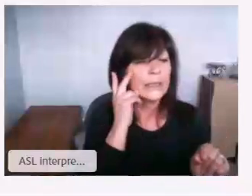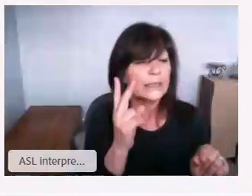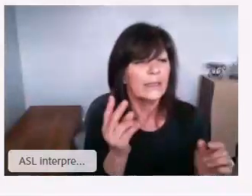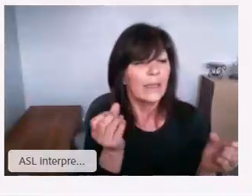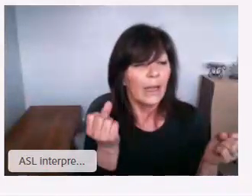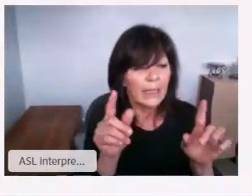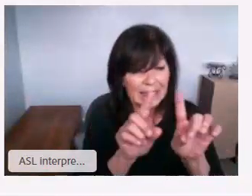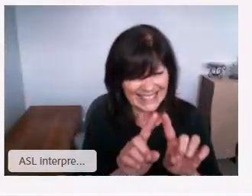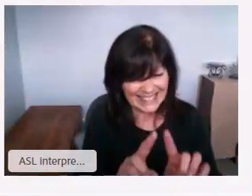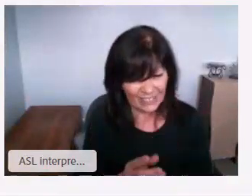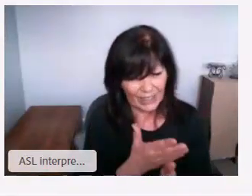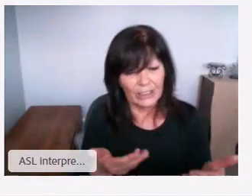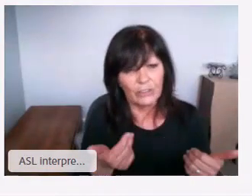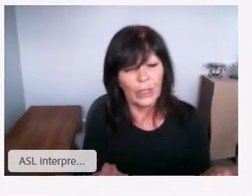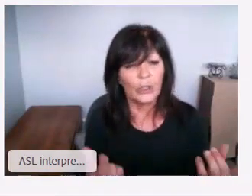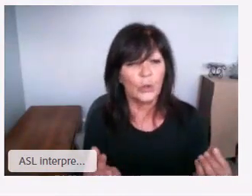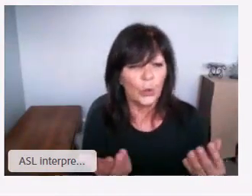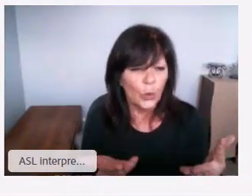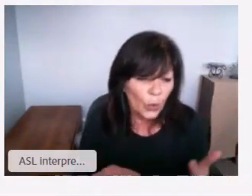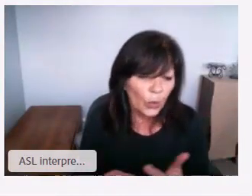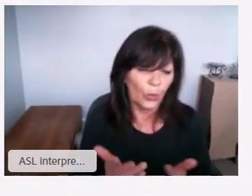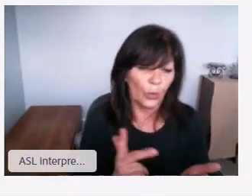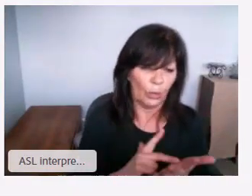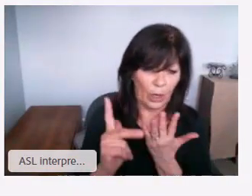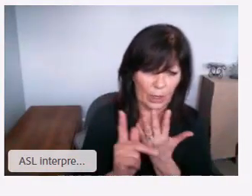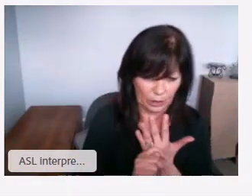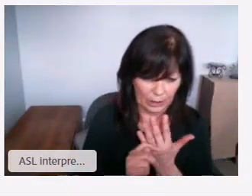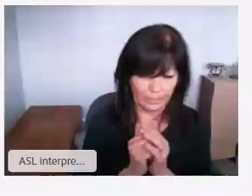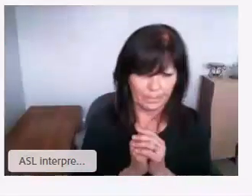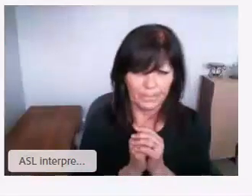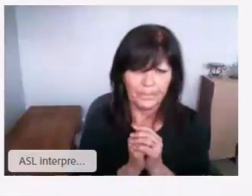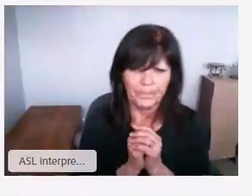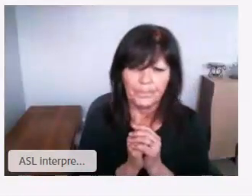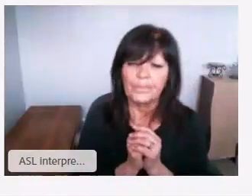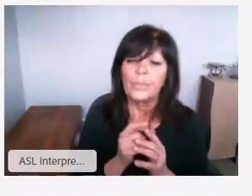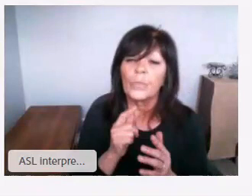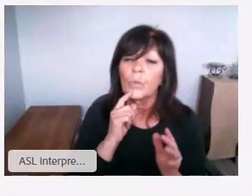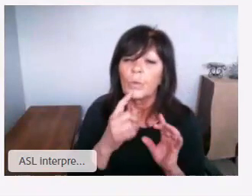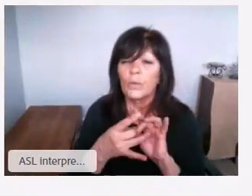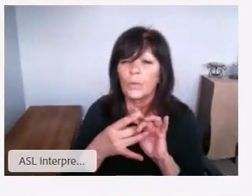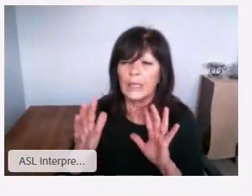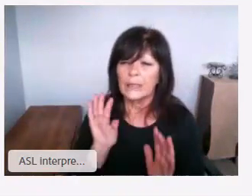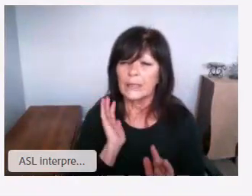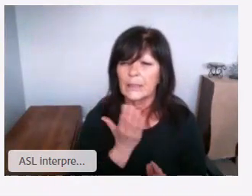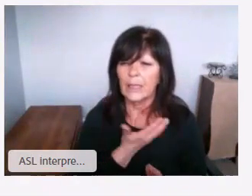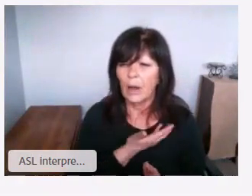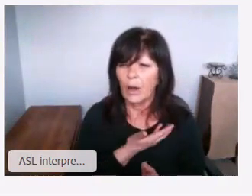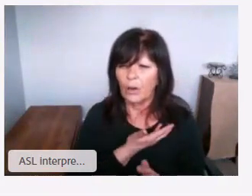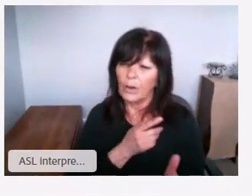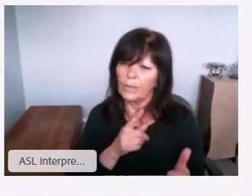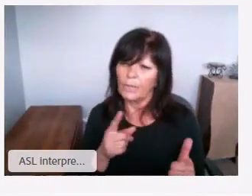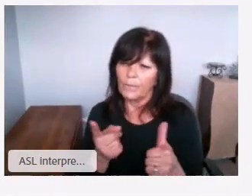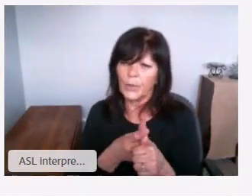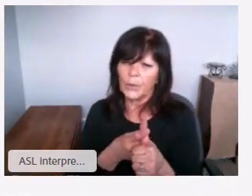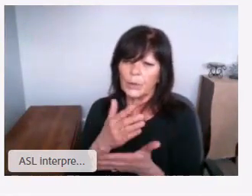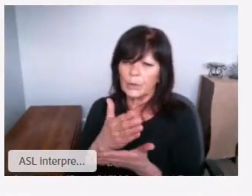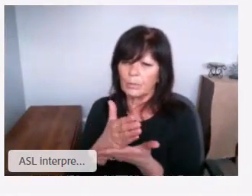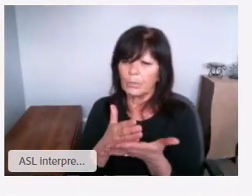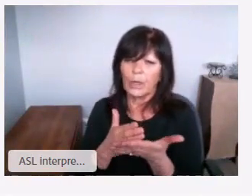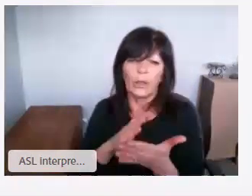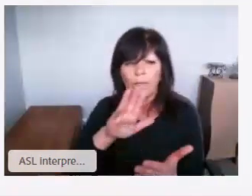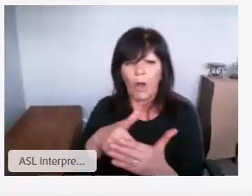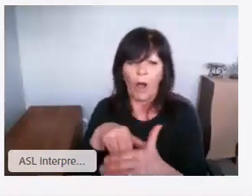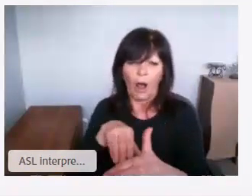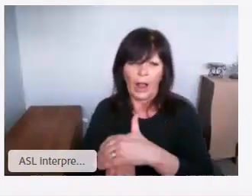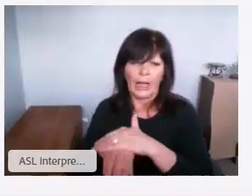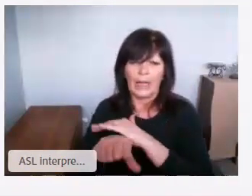different things that we're trying to do throughout this project. We released our first component of the All Access app